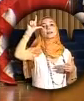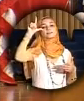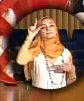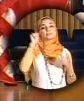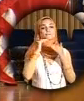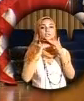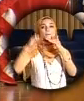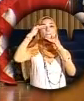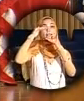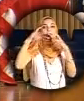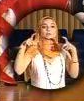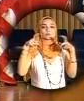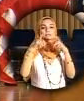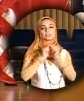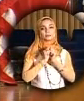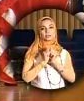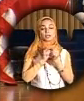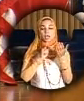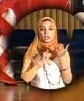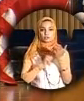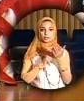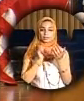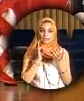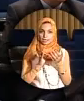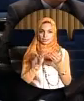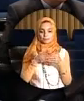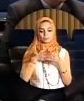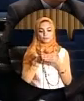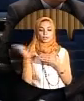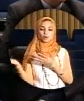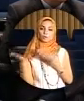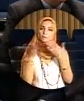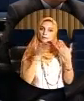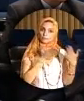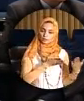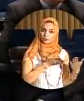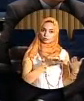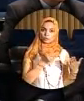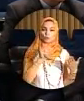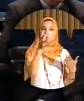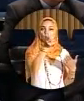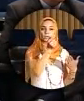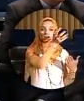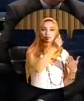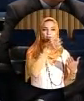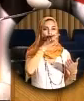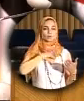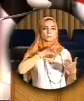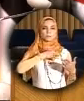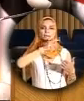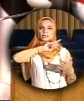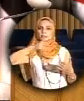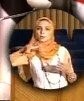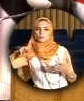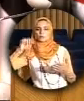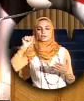to maximize the benefits of this new era of technology with innovative ideas and practices, and work with them as equal and